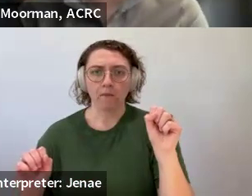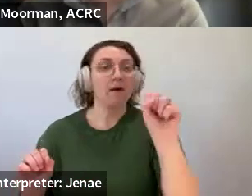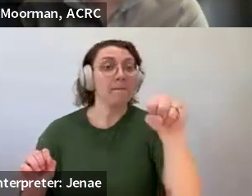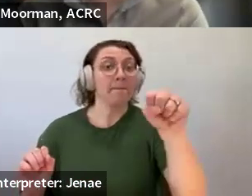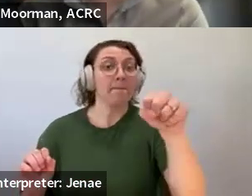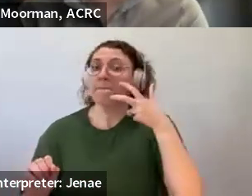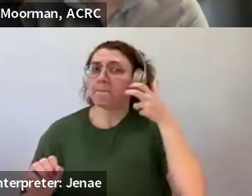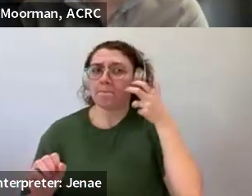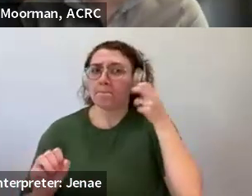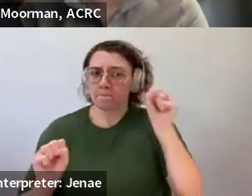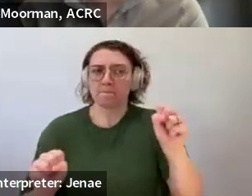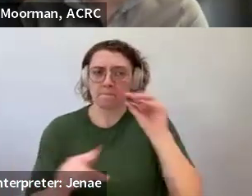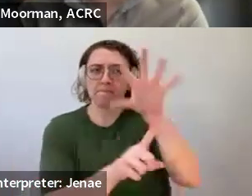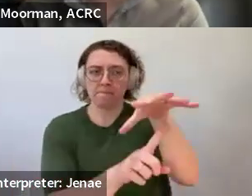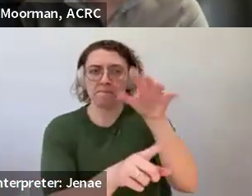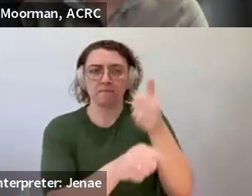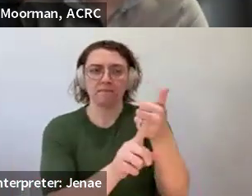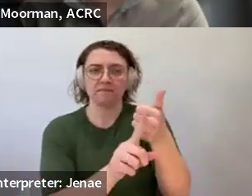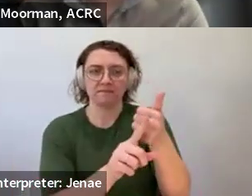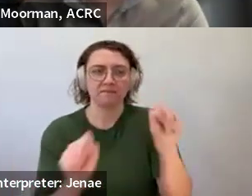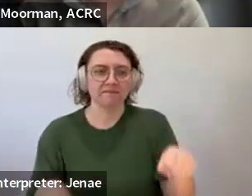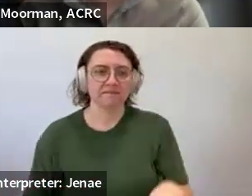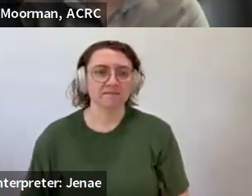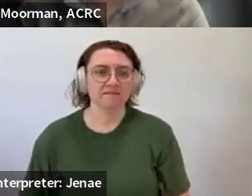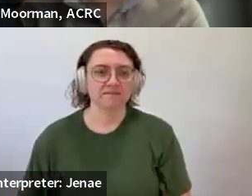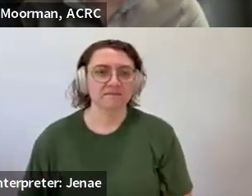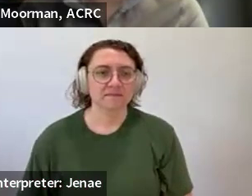Yes, Michael spotlights himself, correct.